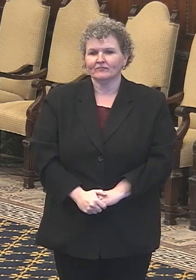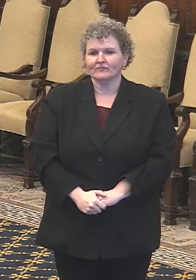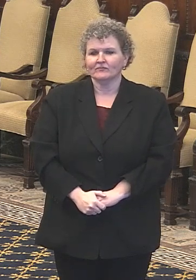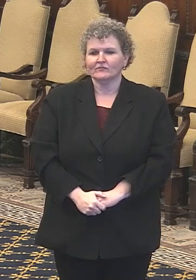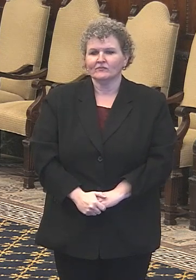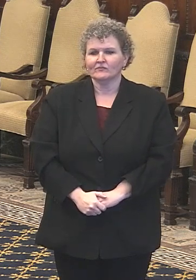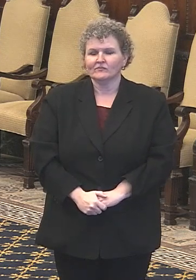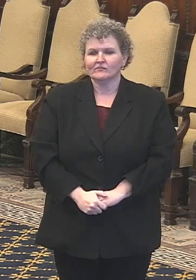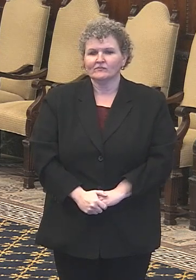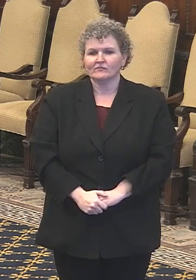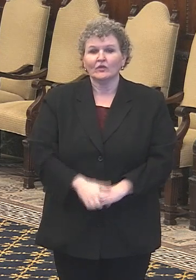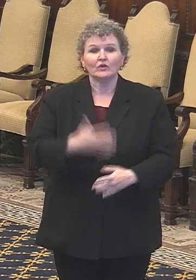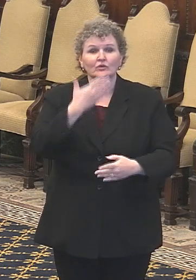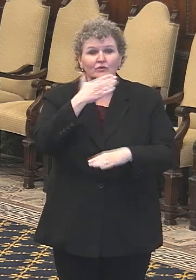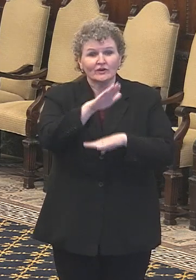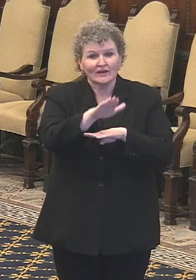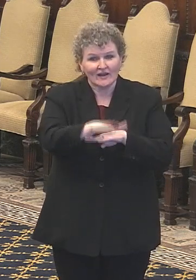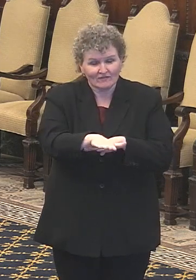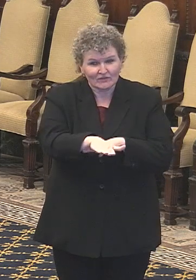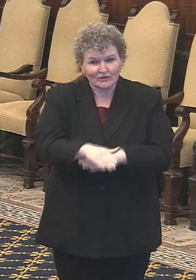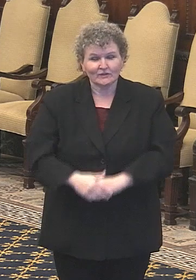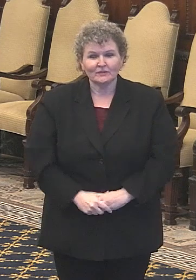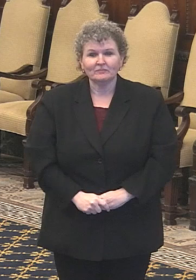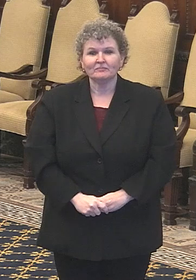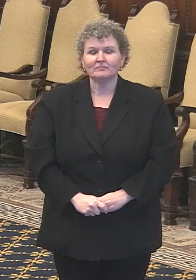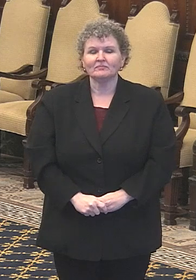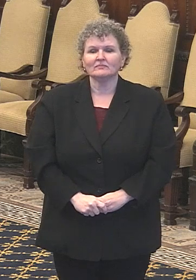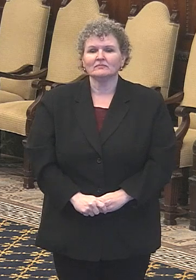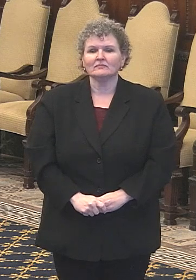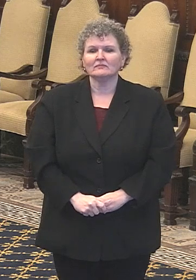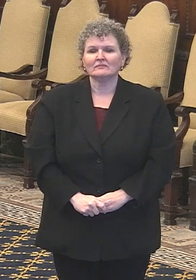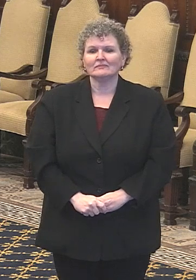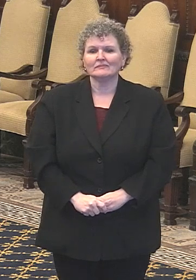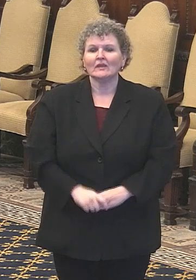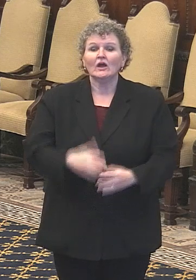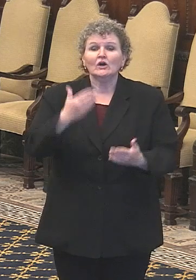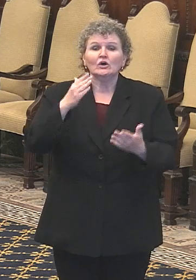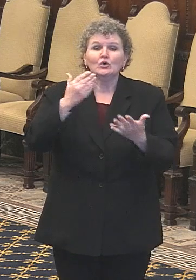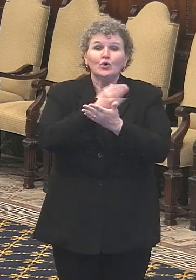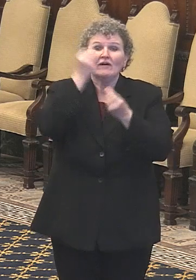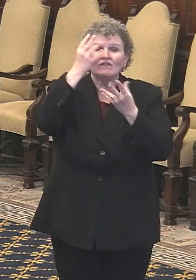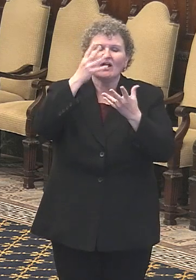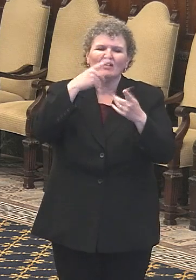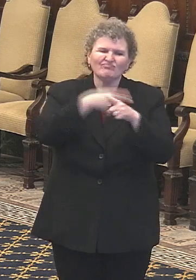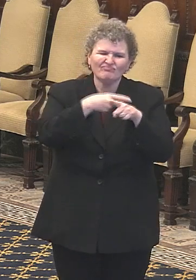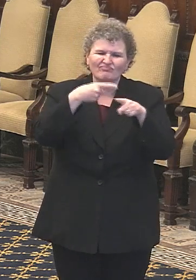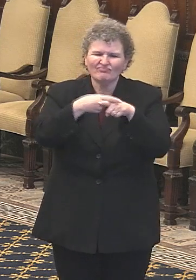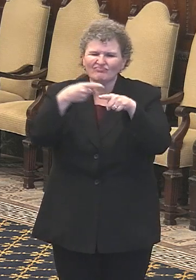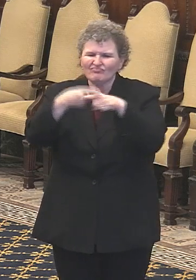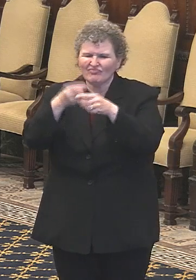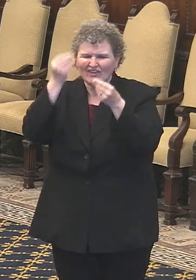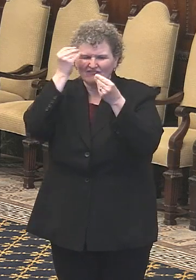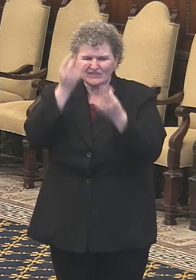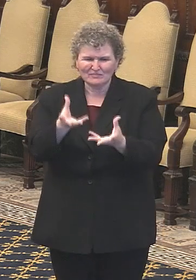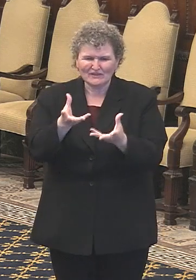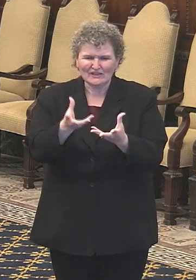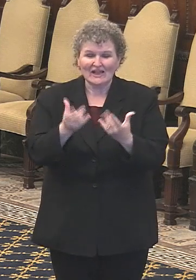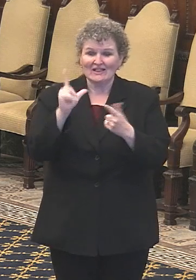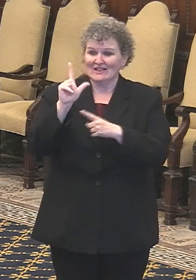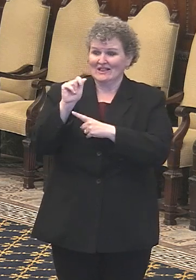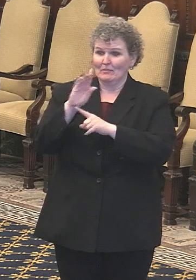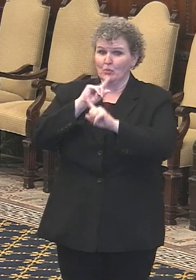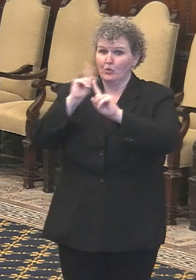Good afternoon. The news from health on the epidemic is mixed today. We received a very large batch of laboratory reports that make it